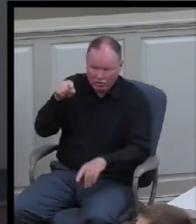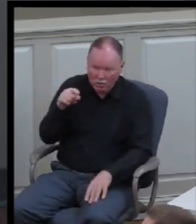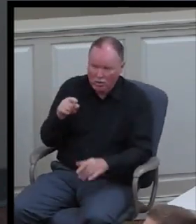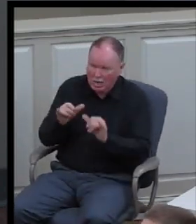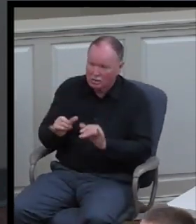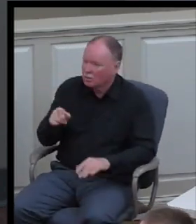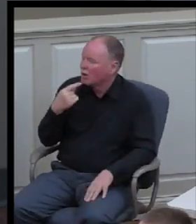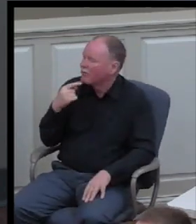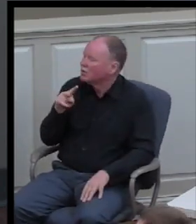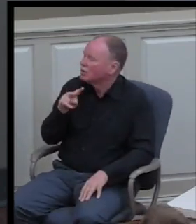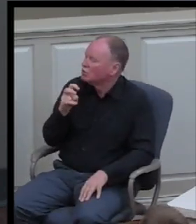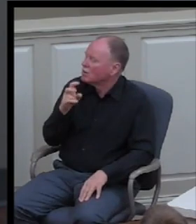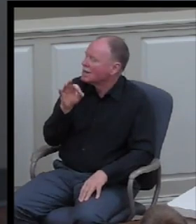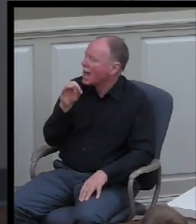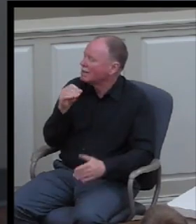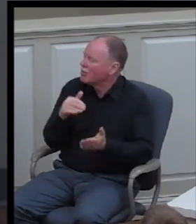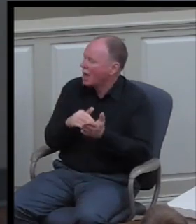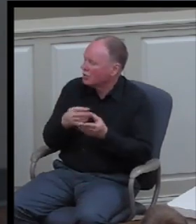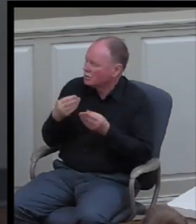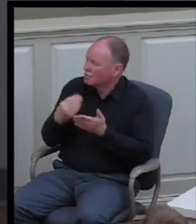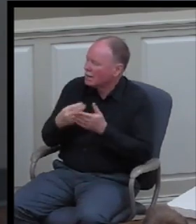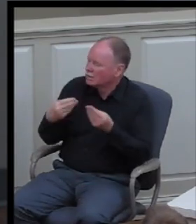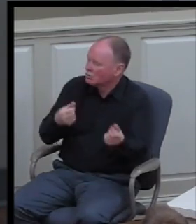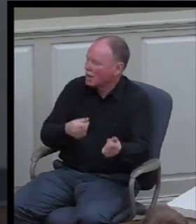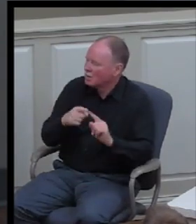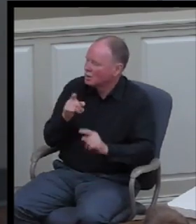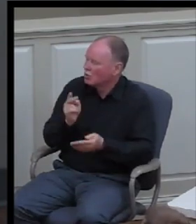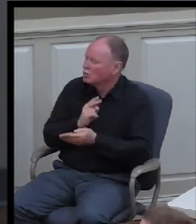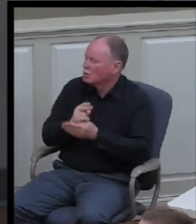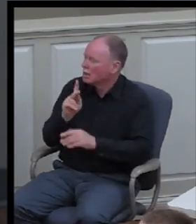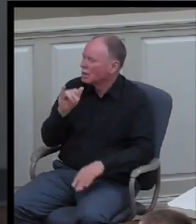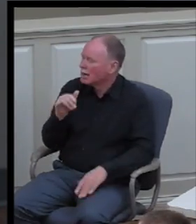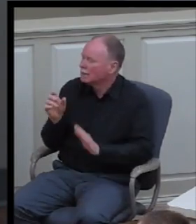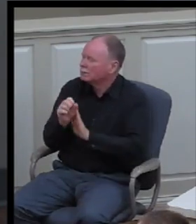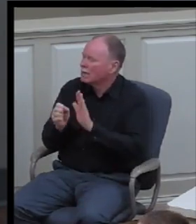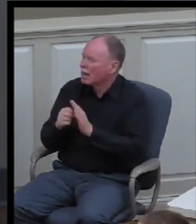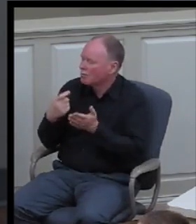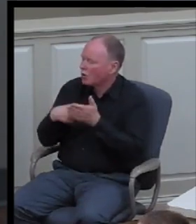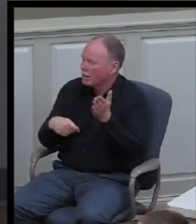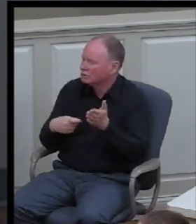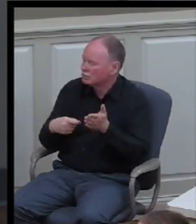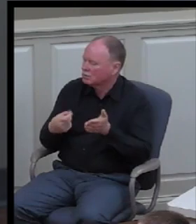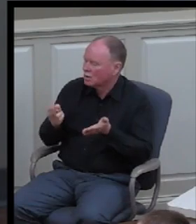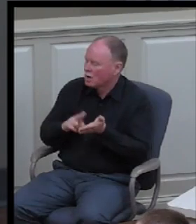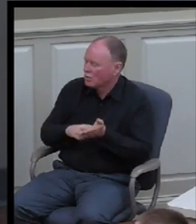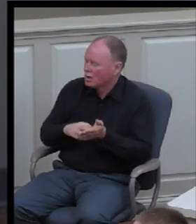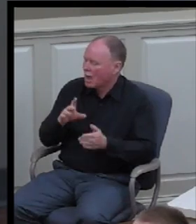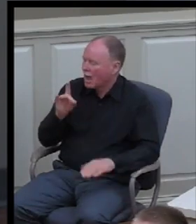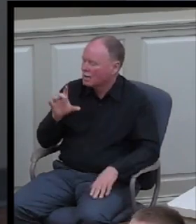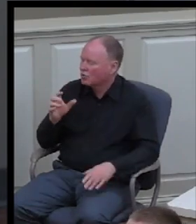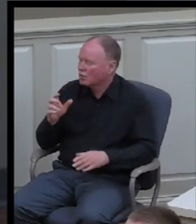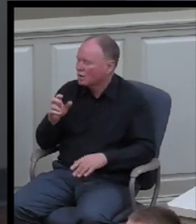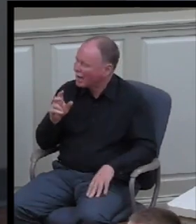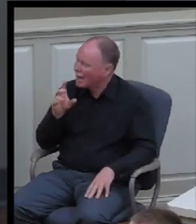We have a total of $290,000 to spend, and we're using the Kentucky State Price contract, $83 a ton.